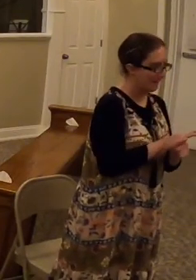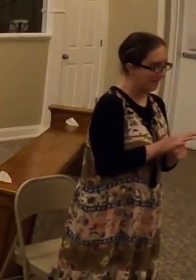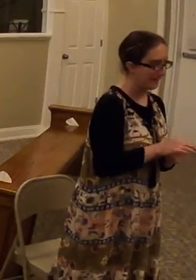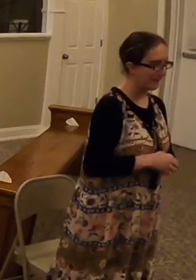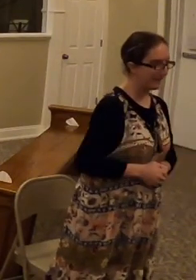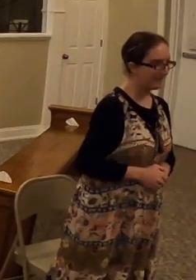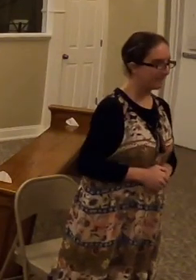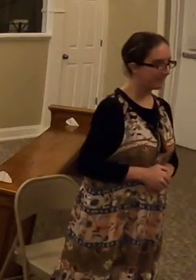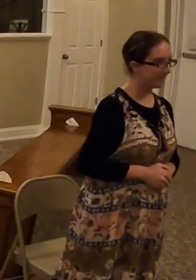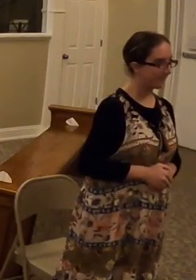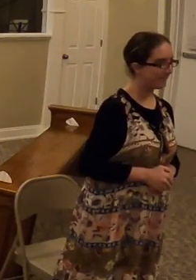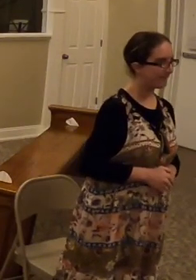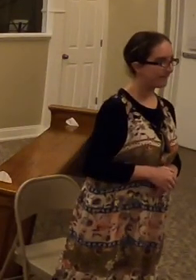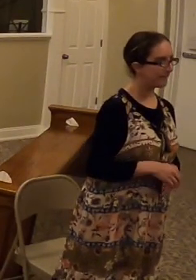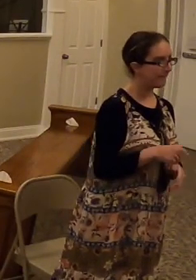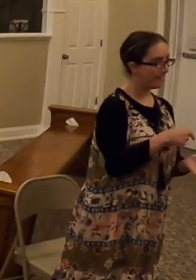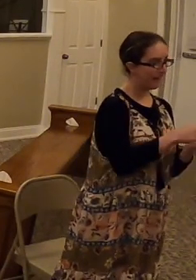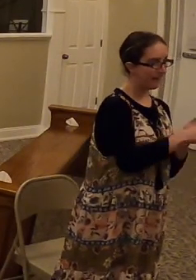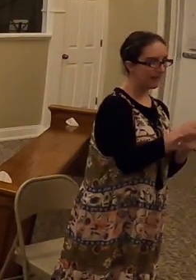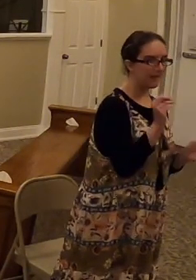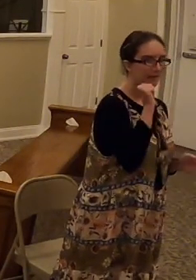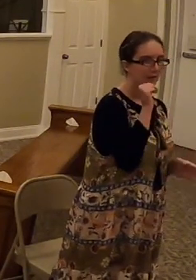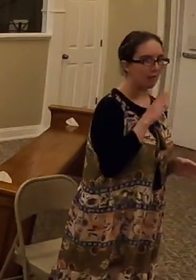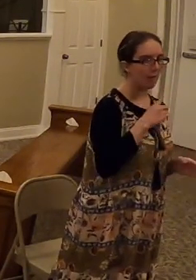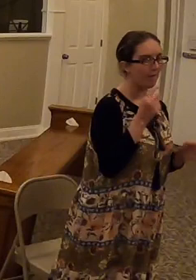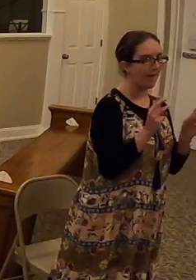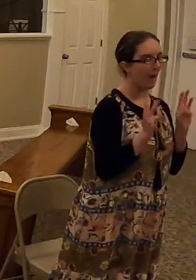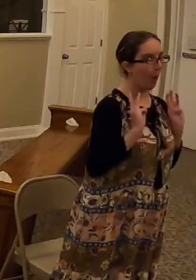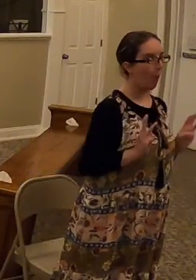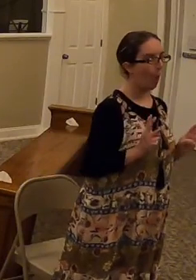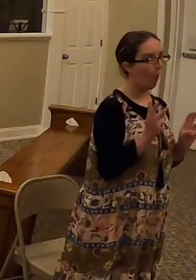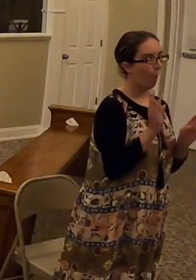Yeah. Amen. These women's too wild for that jail.